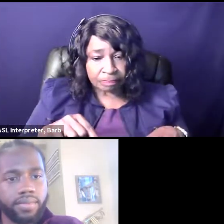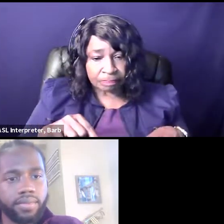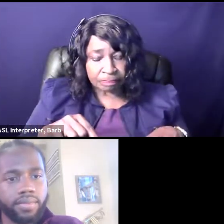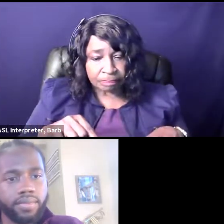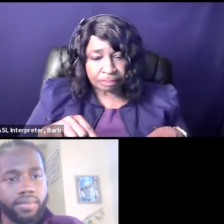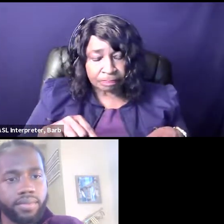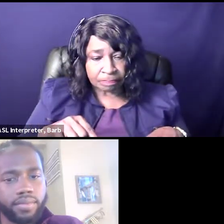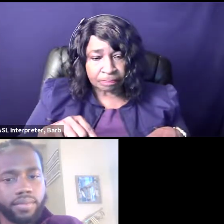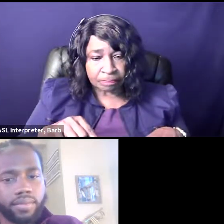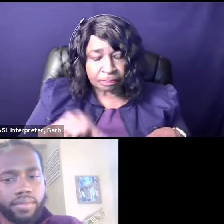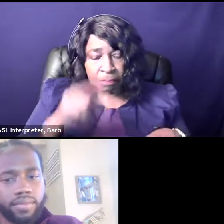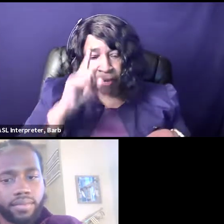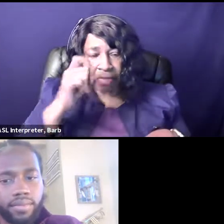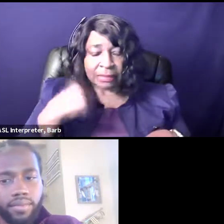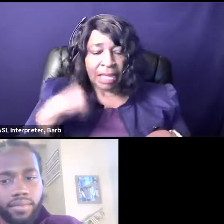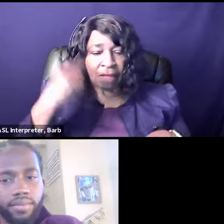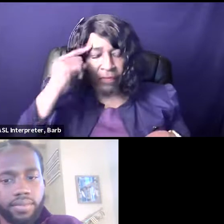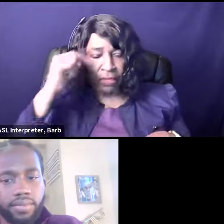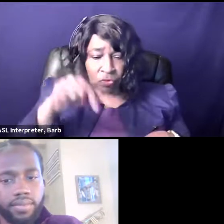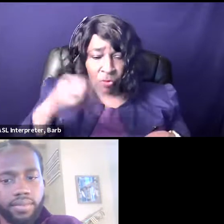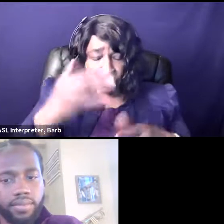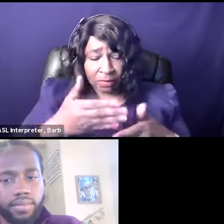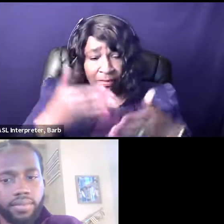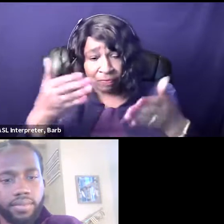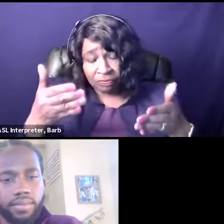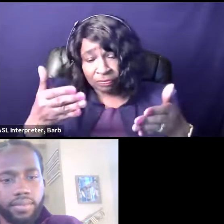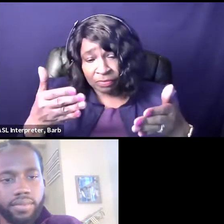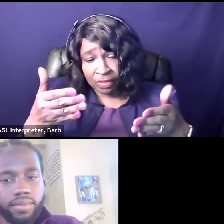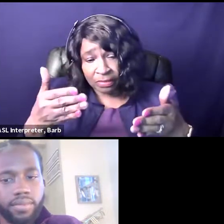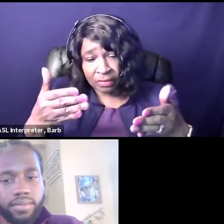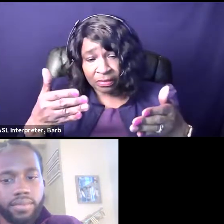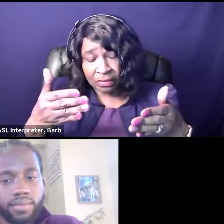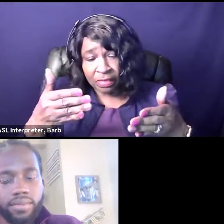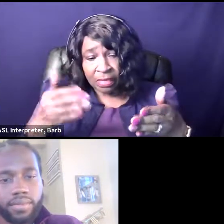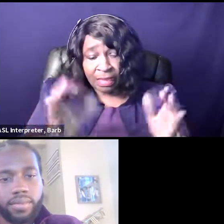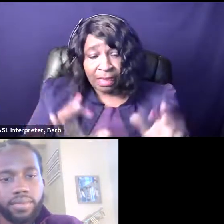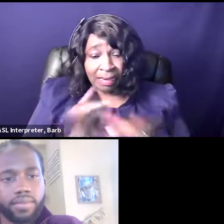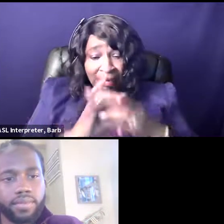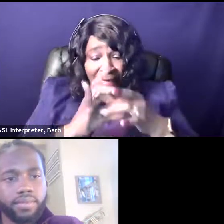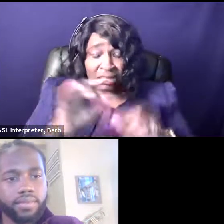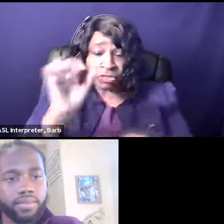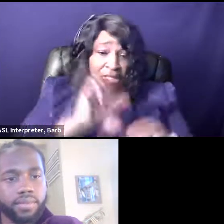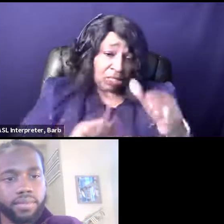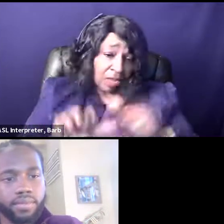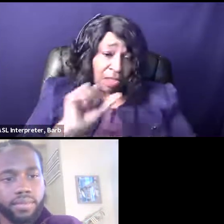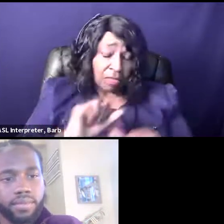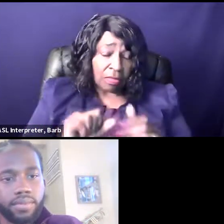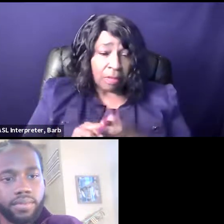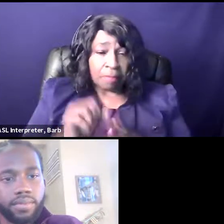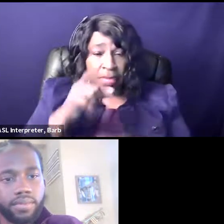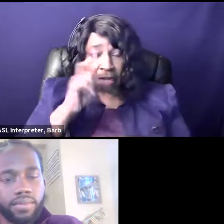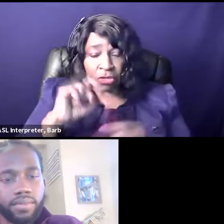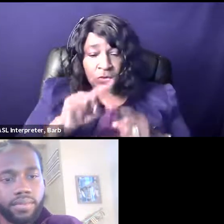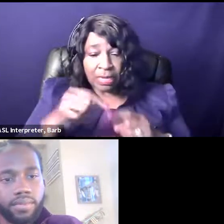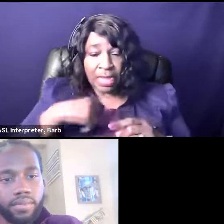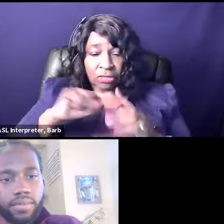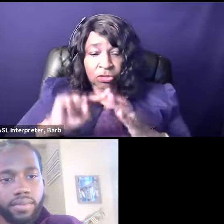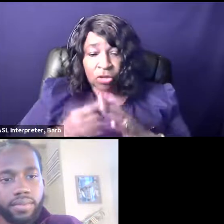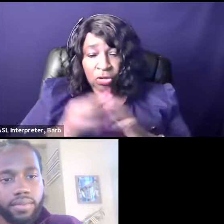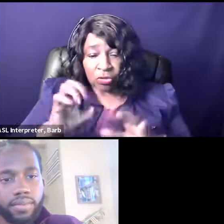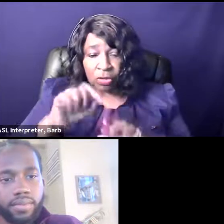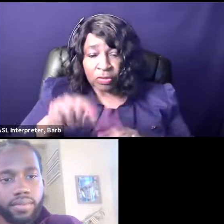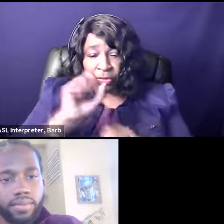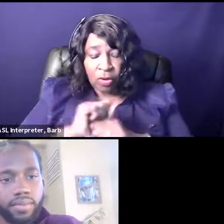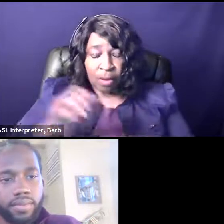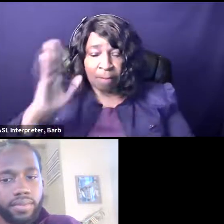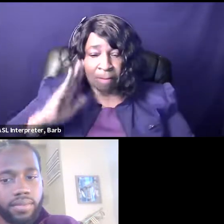Because I think those things are very linked to each other. Because when I started doing this work, back